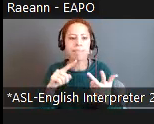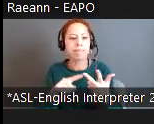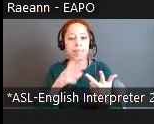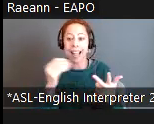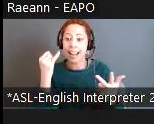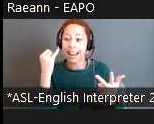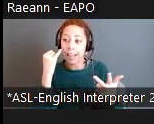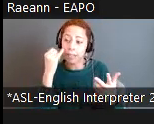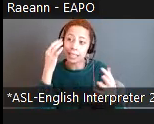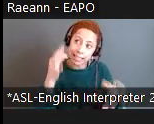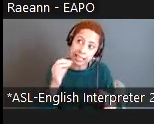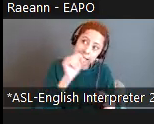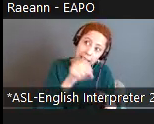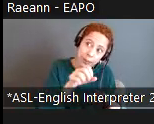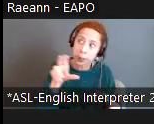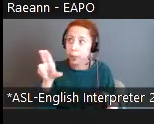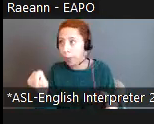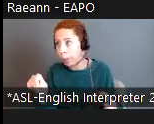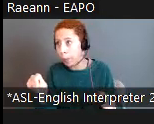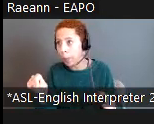happens if they make a decision or don't?